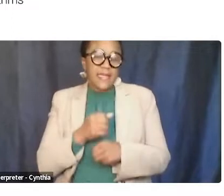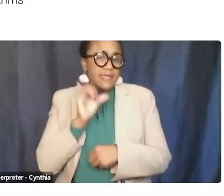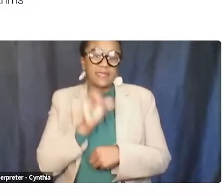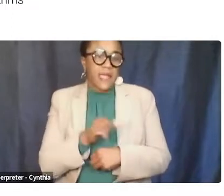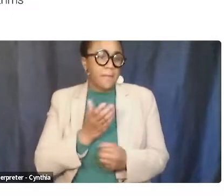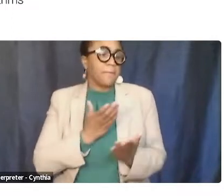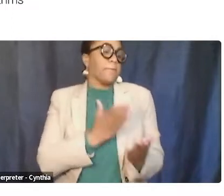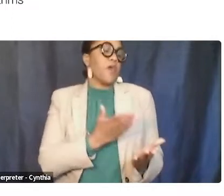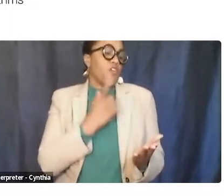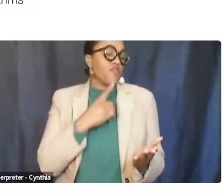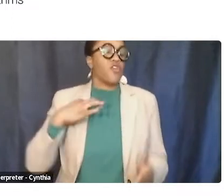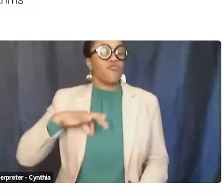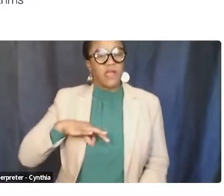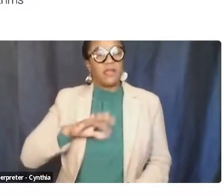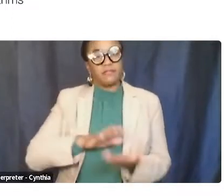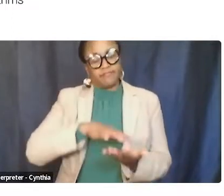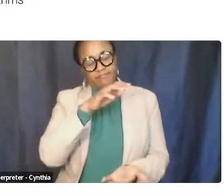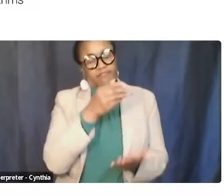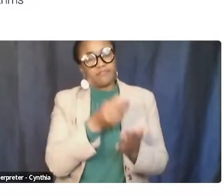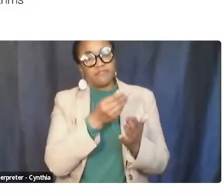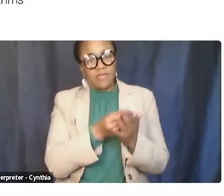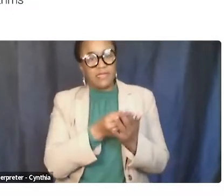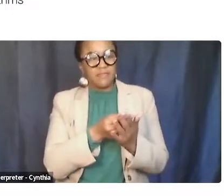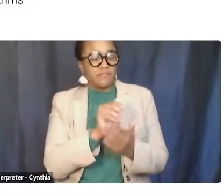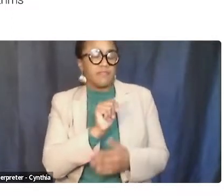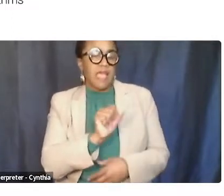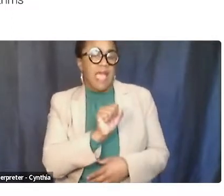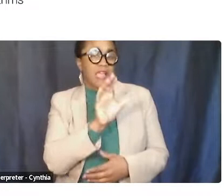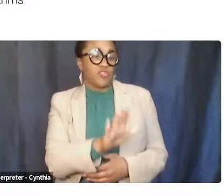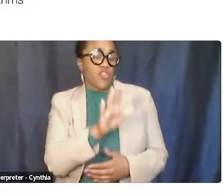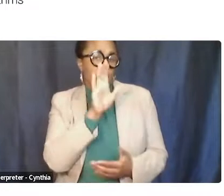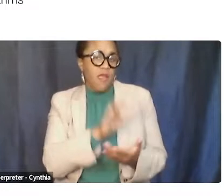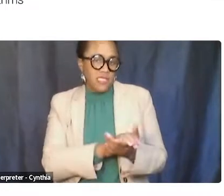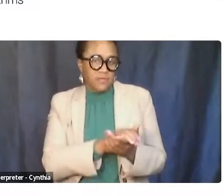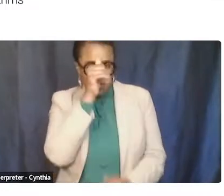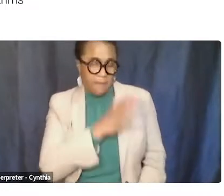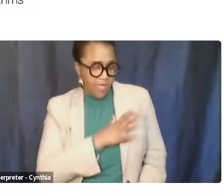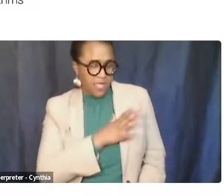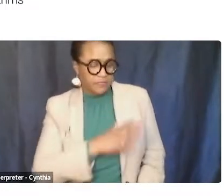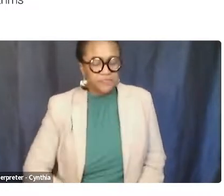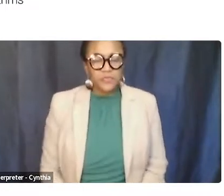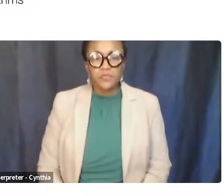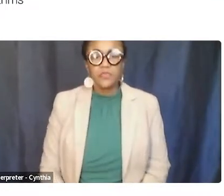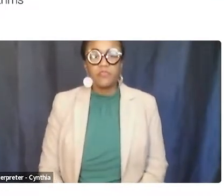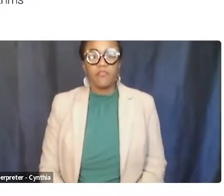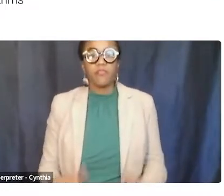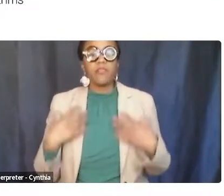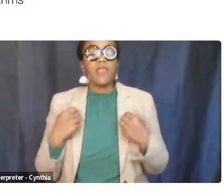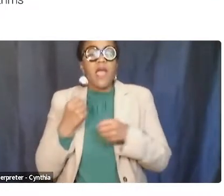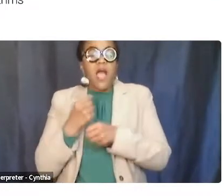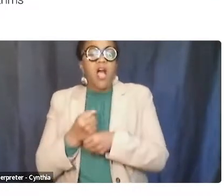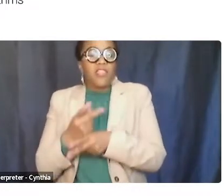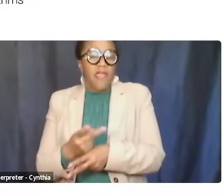same credit capacity as a man, her husband specifically. In the healthcare space, it's been